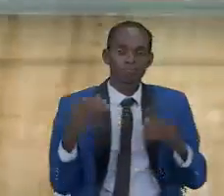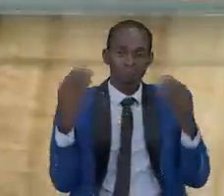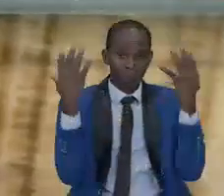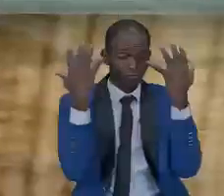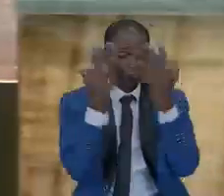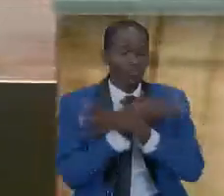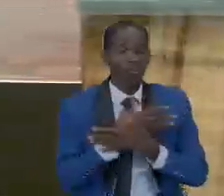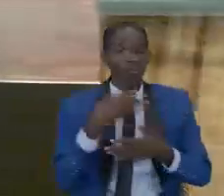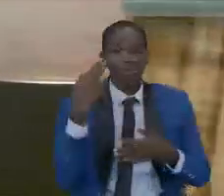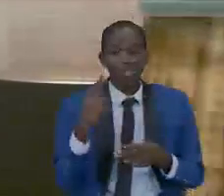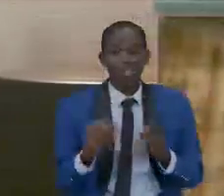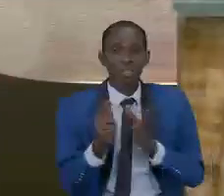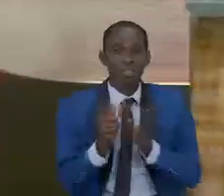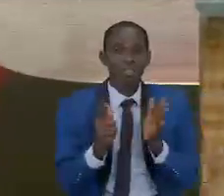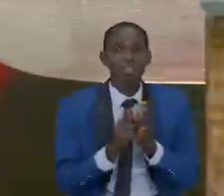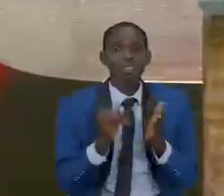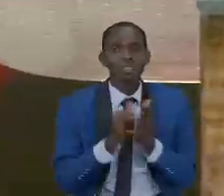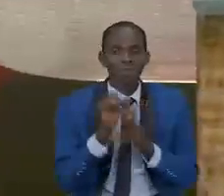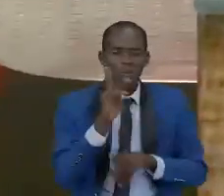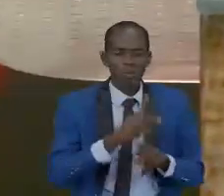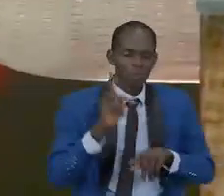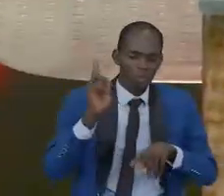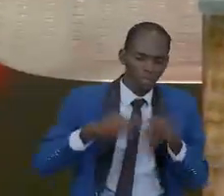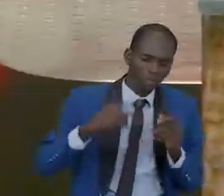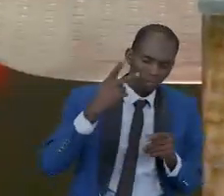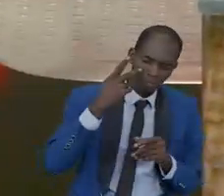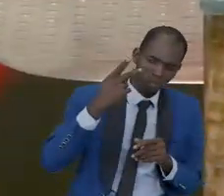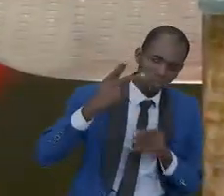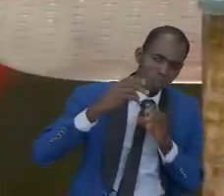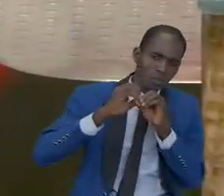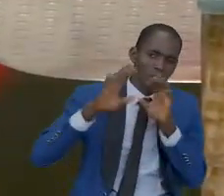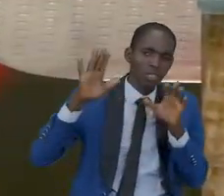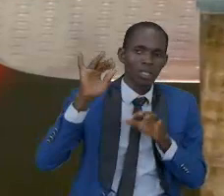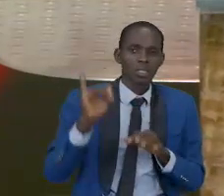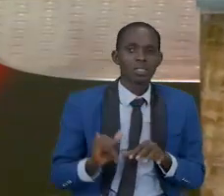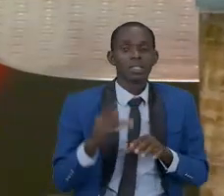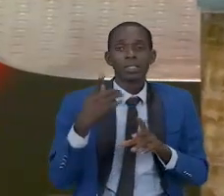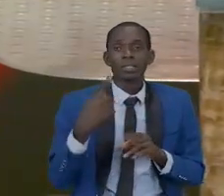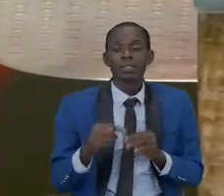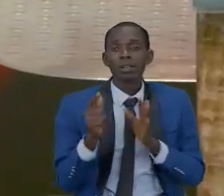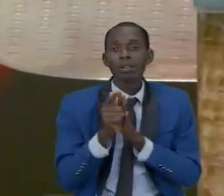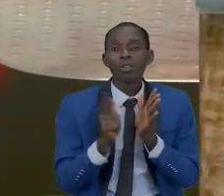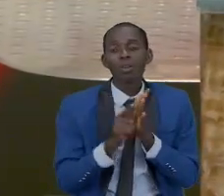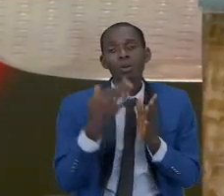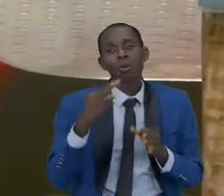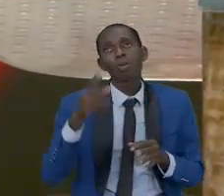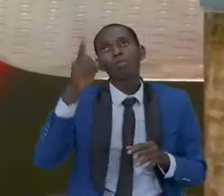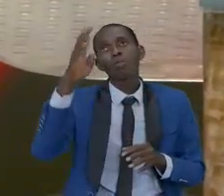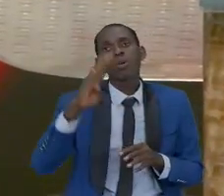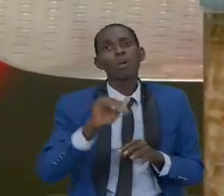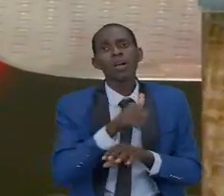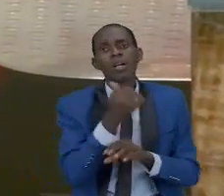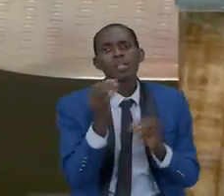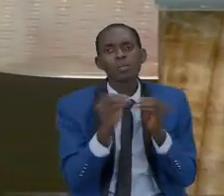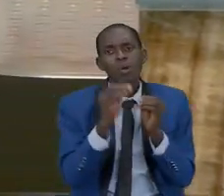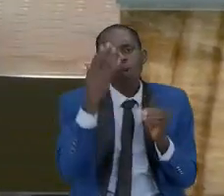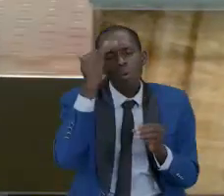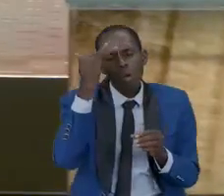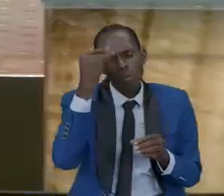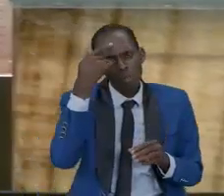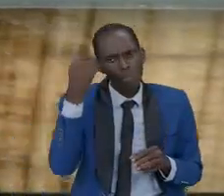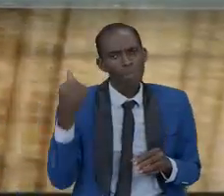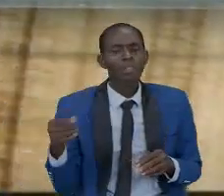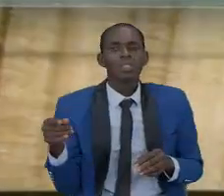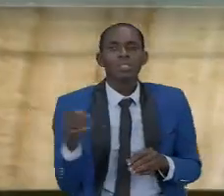that the people they are speaking to cannot see very clearly the law of God anymore because the requirement